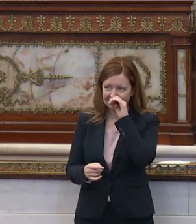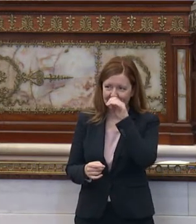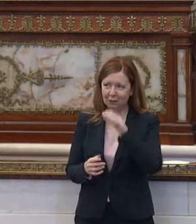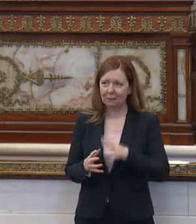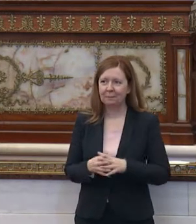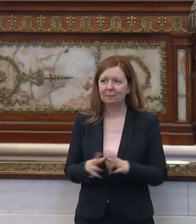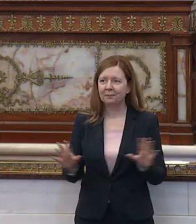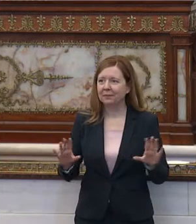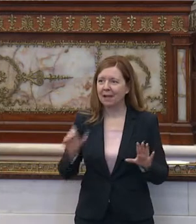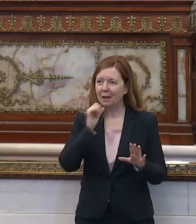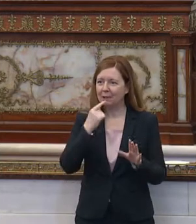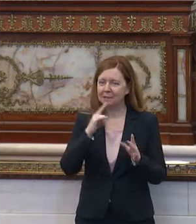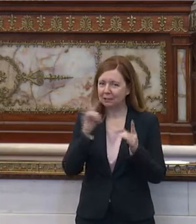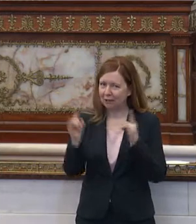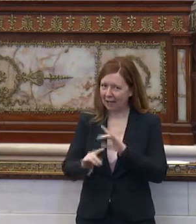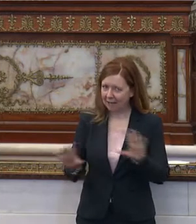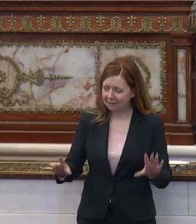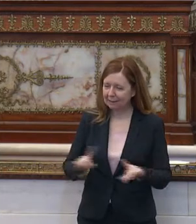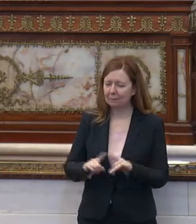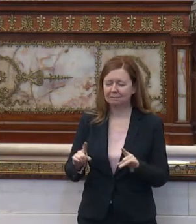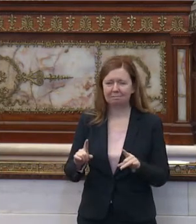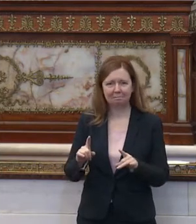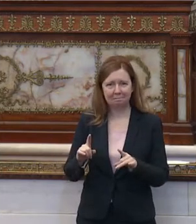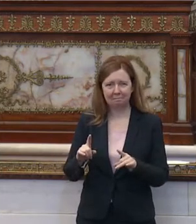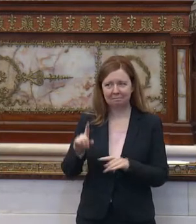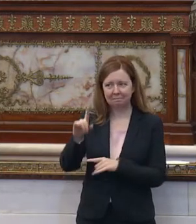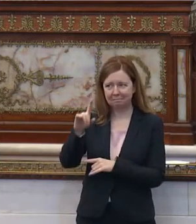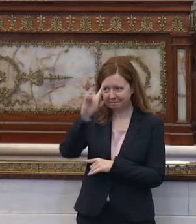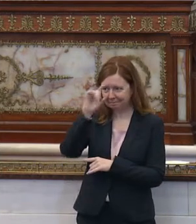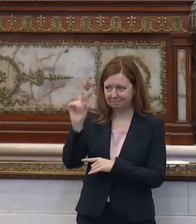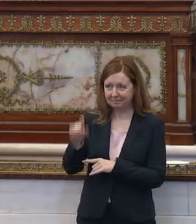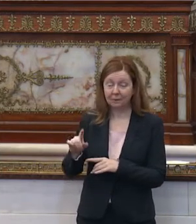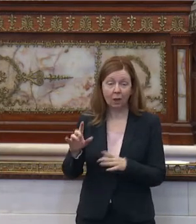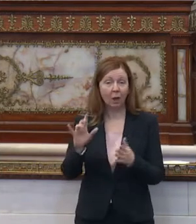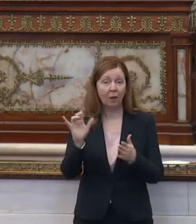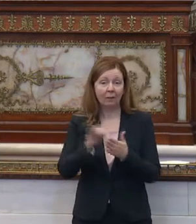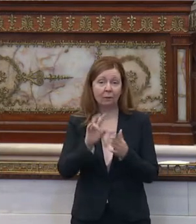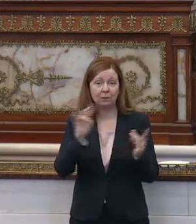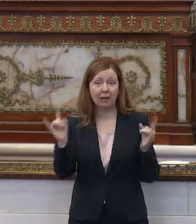I'm not saying sarcastic, just saying it's a rhetorical question. Oh, it was sarcastic.